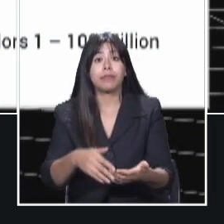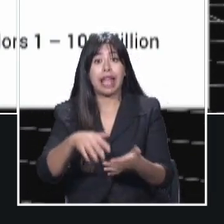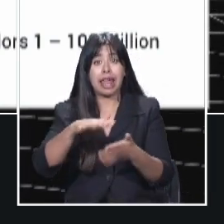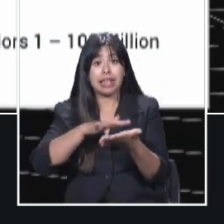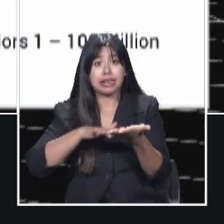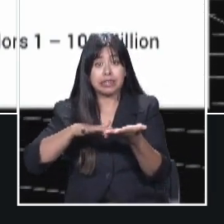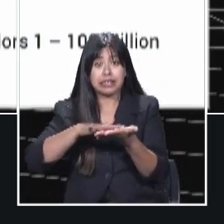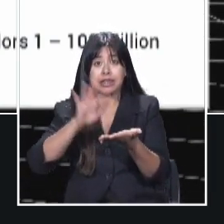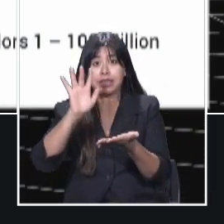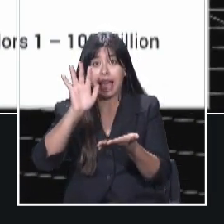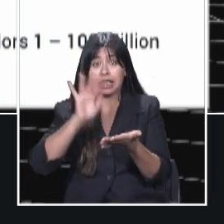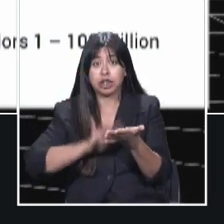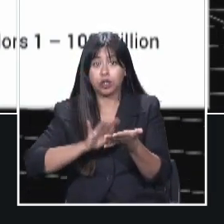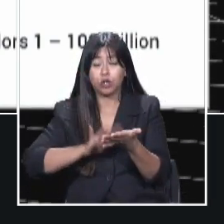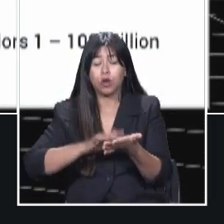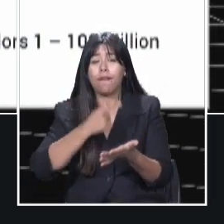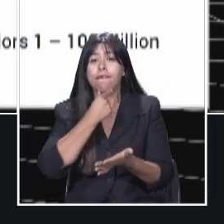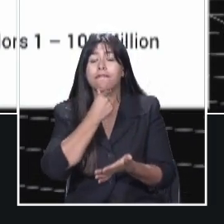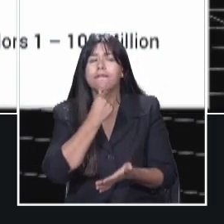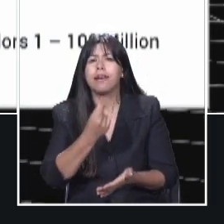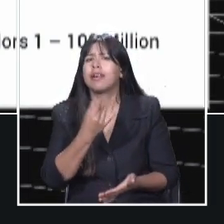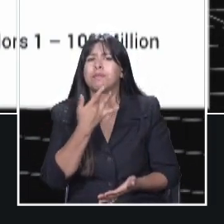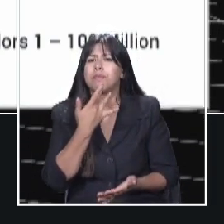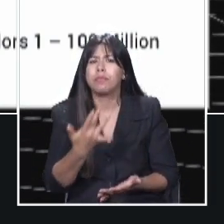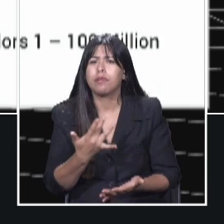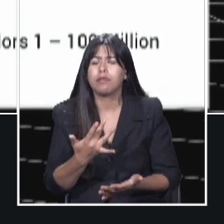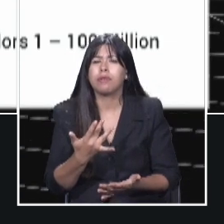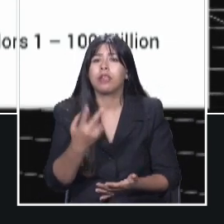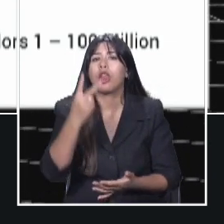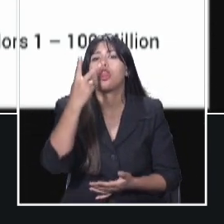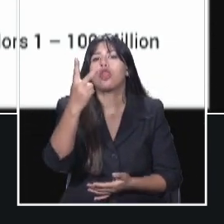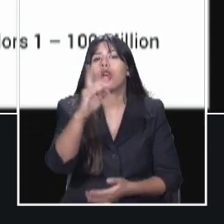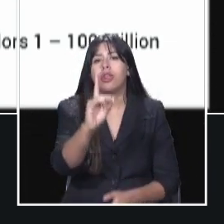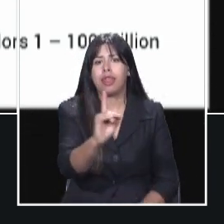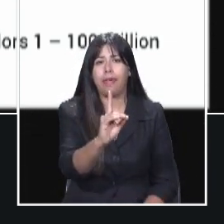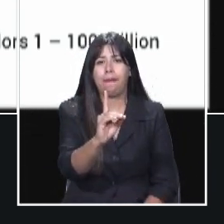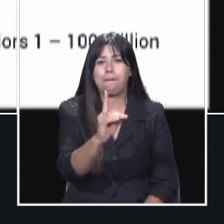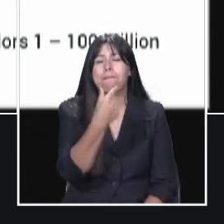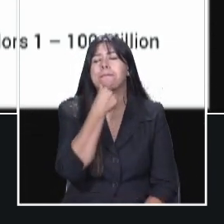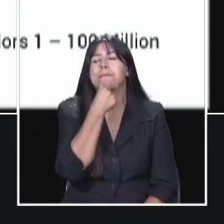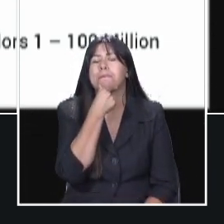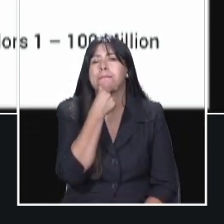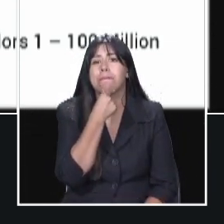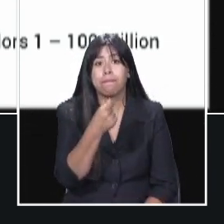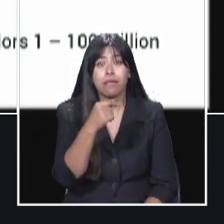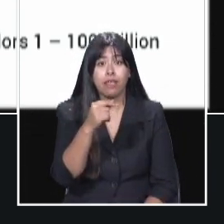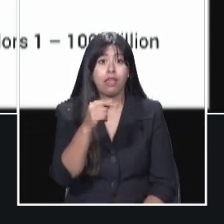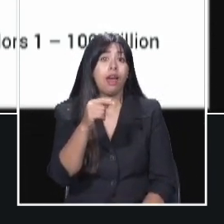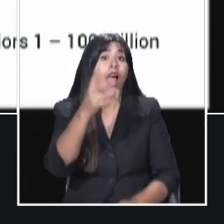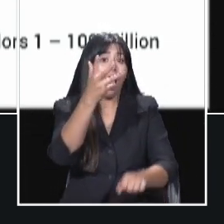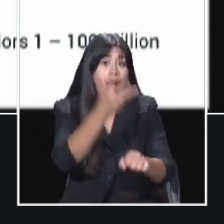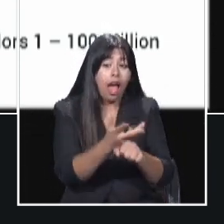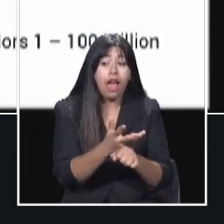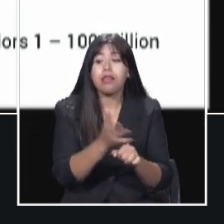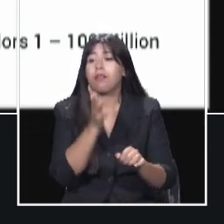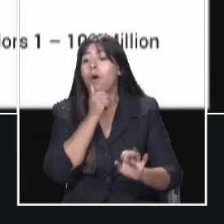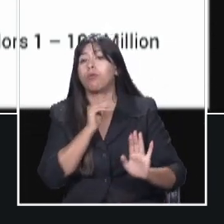it's a two-dimensional sense. It's either the touch is there or it is not. You generate about